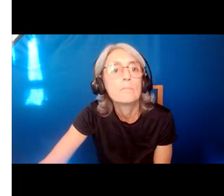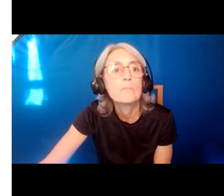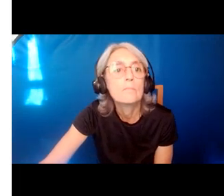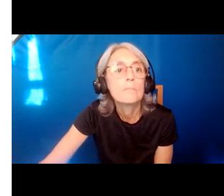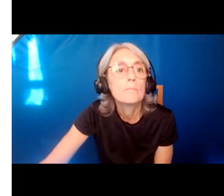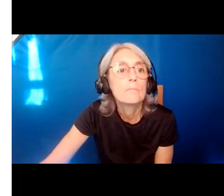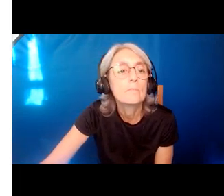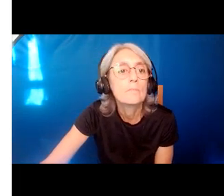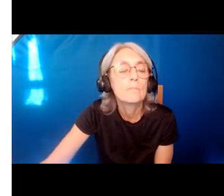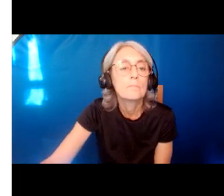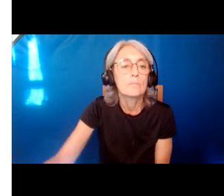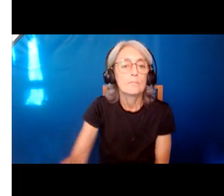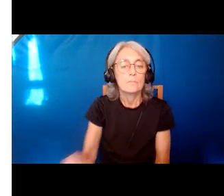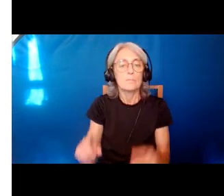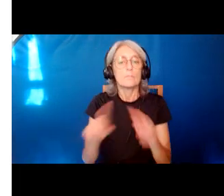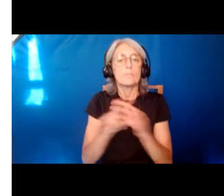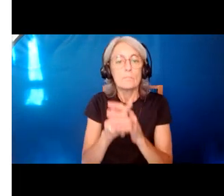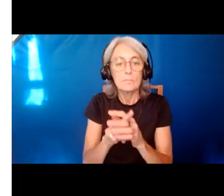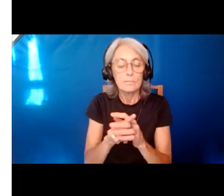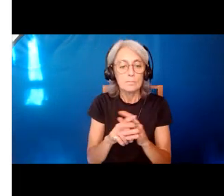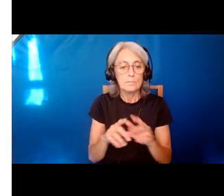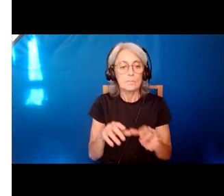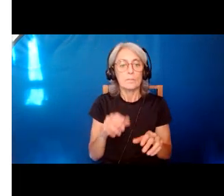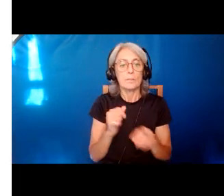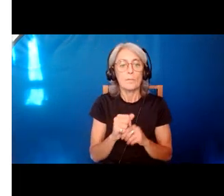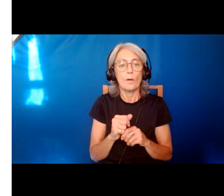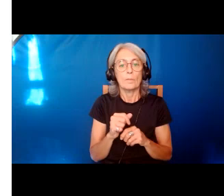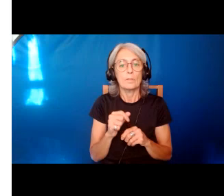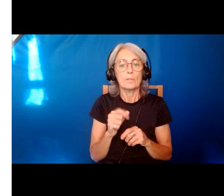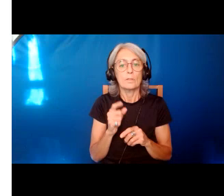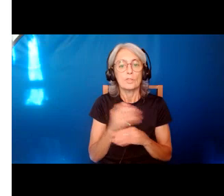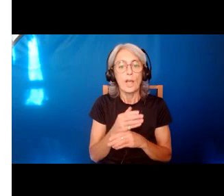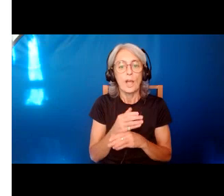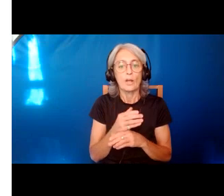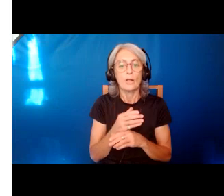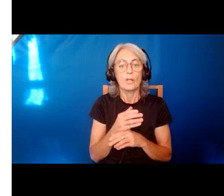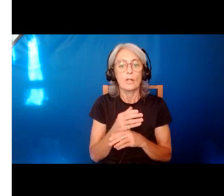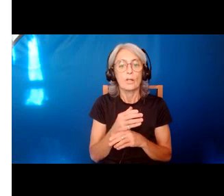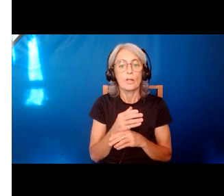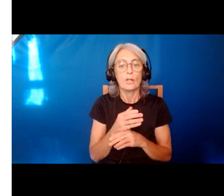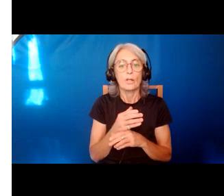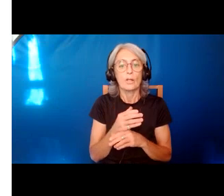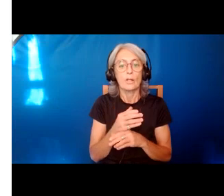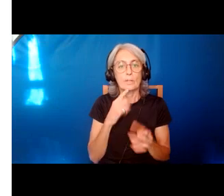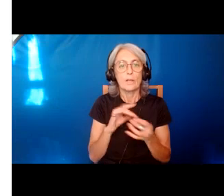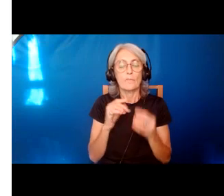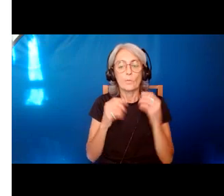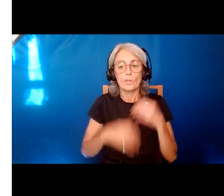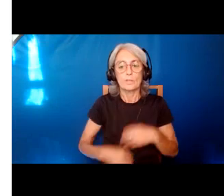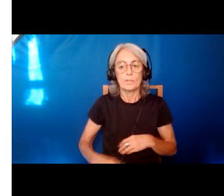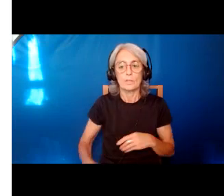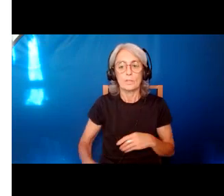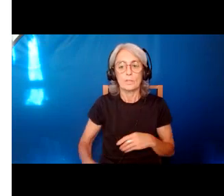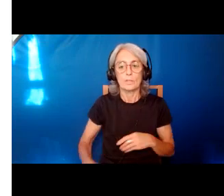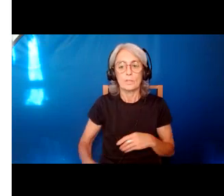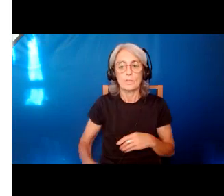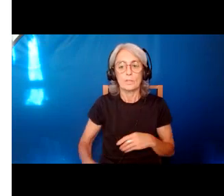I just wanted to take a moment. Chair wanted to allow me to say a few words. So,